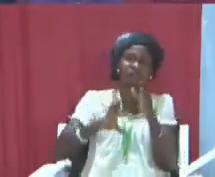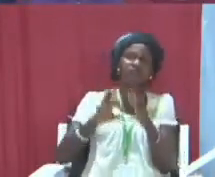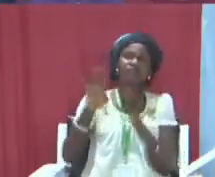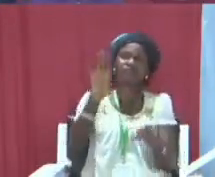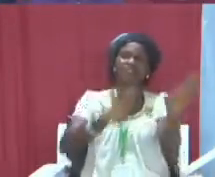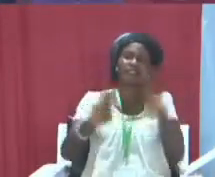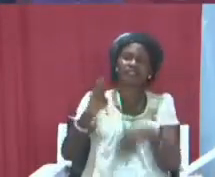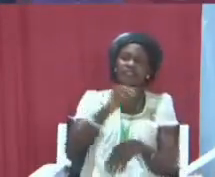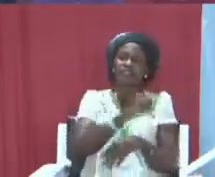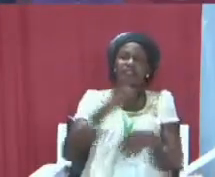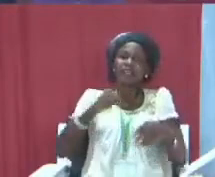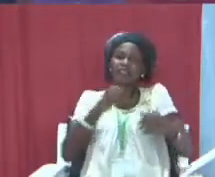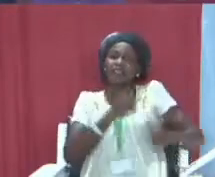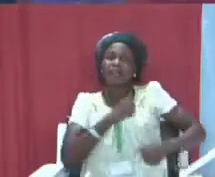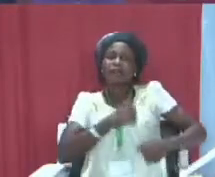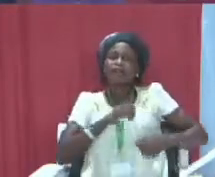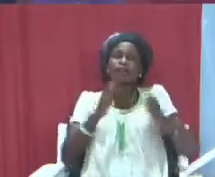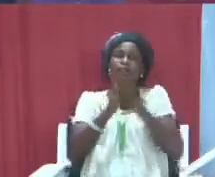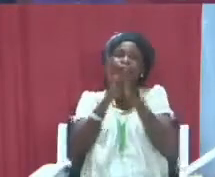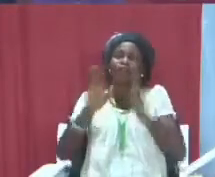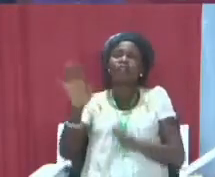An army of prayer warriors,